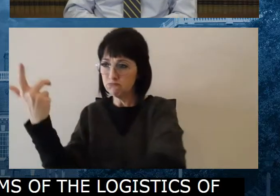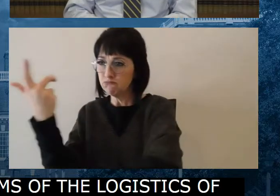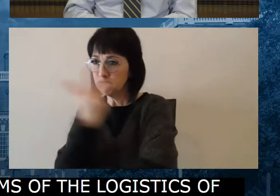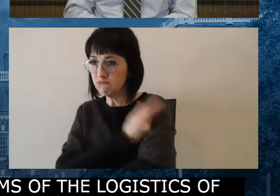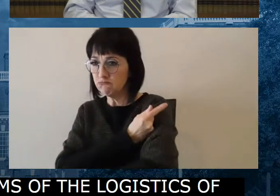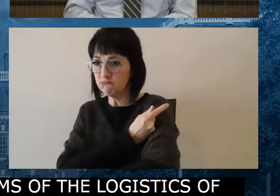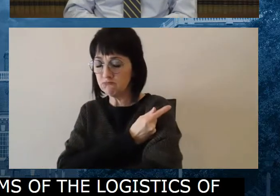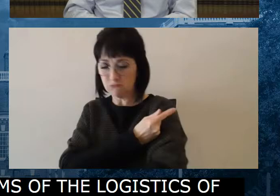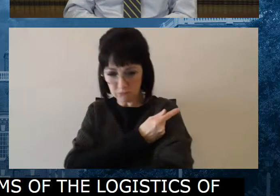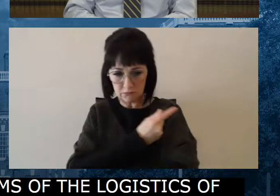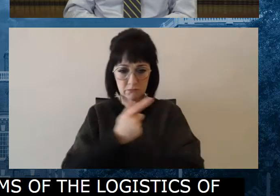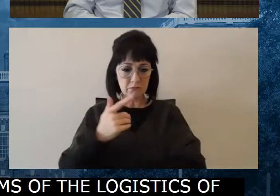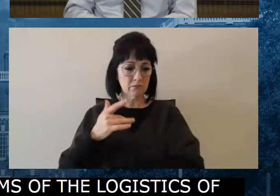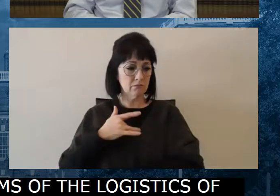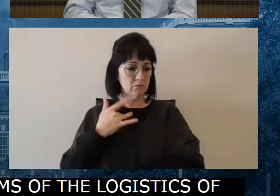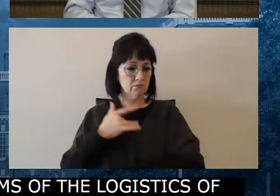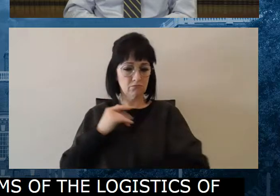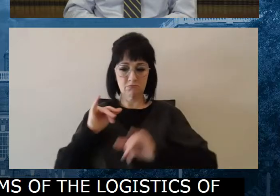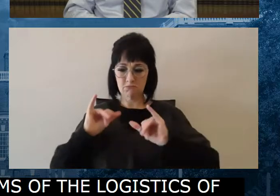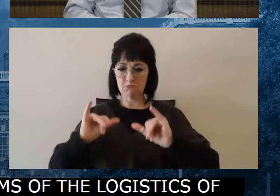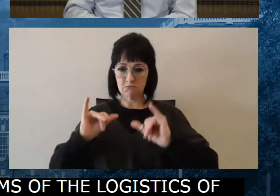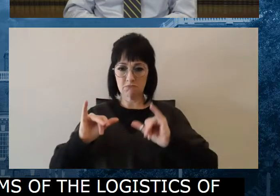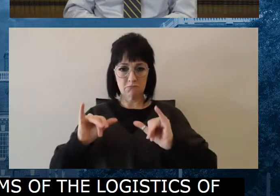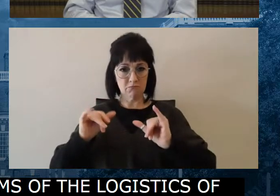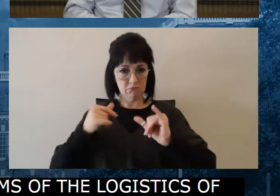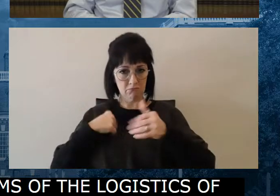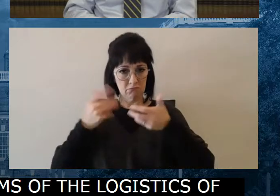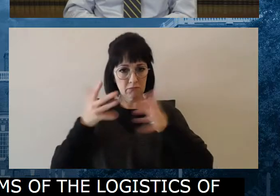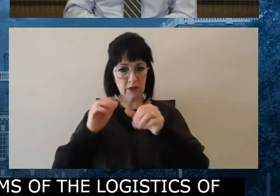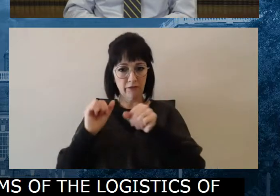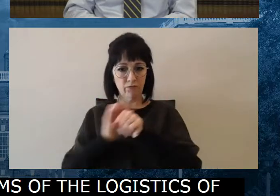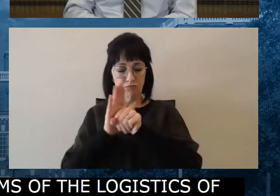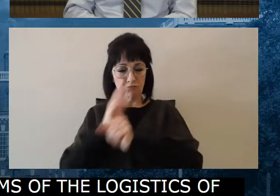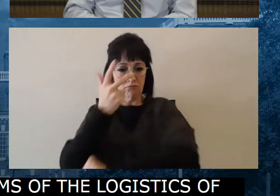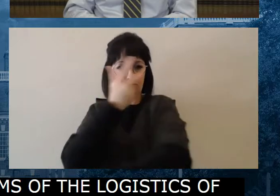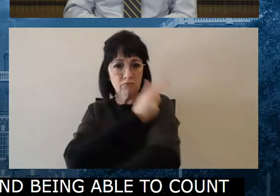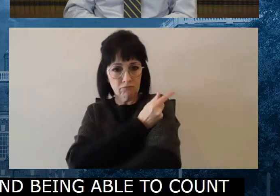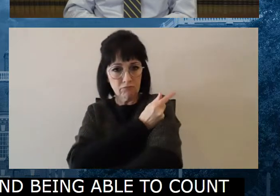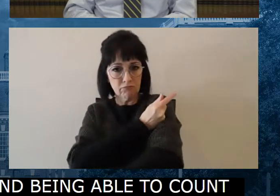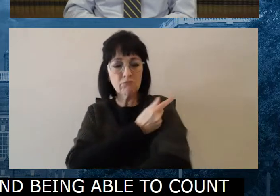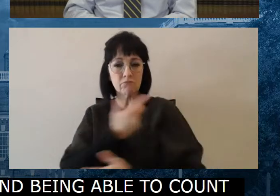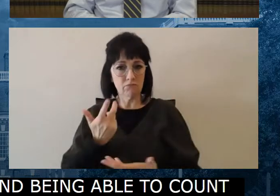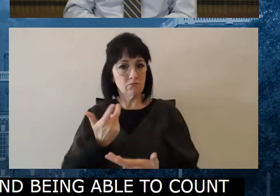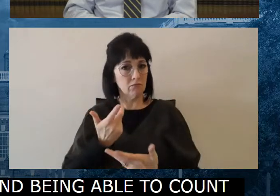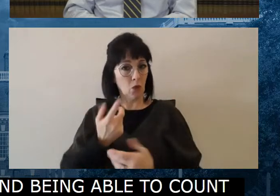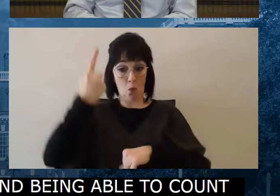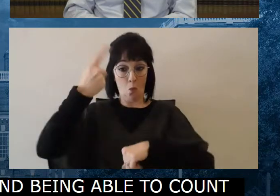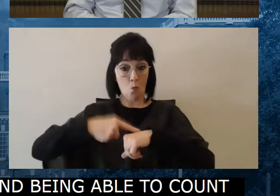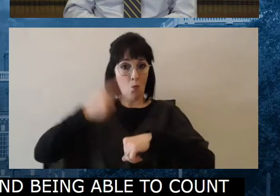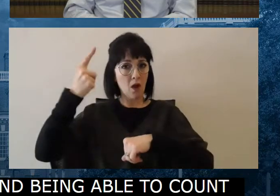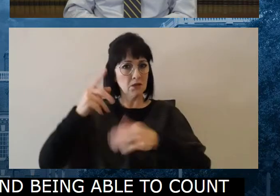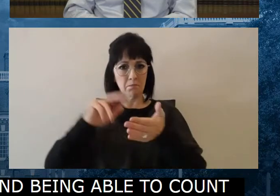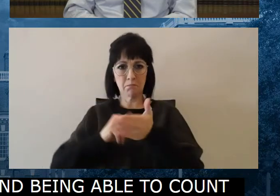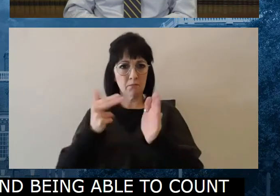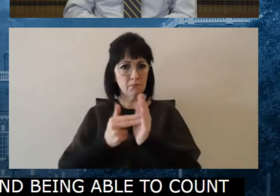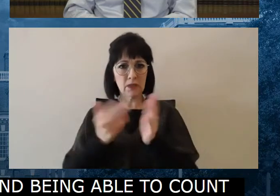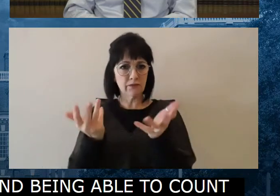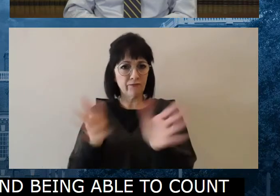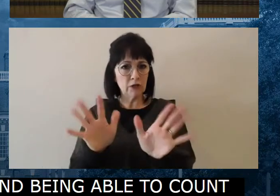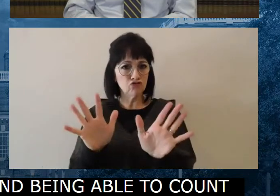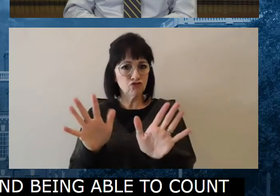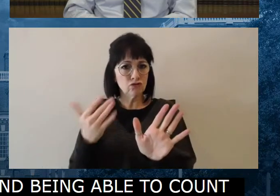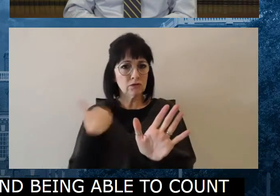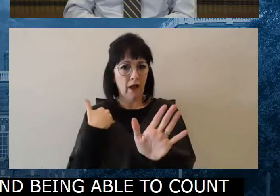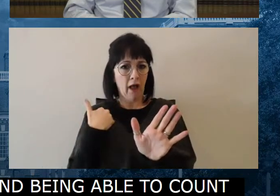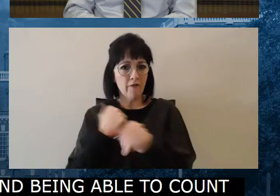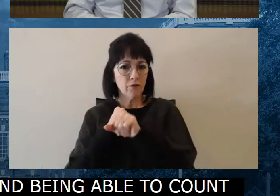of those as somebody who's been fully vaccinated can't be overstated. 100% efficacy for